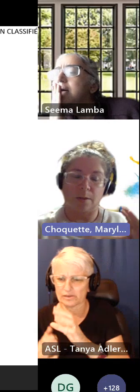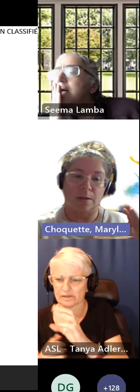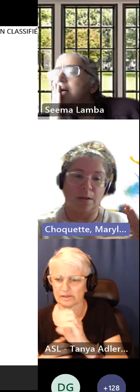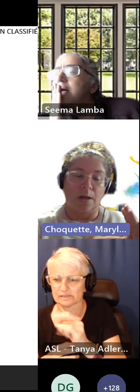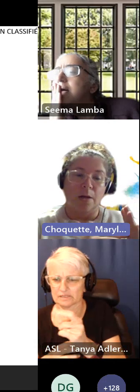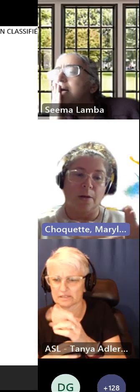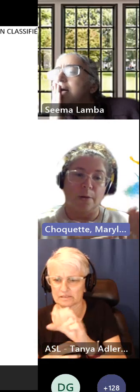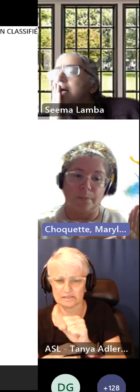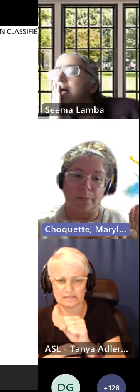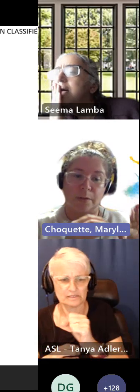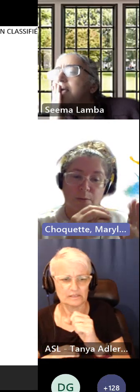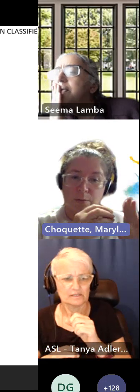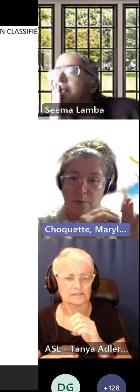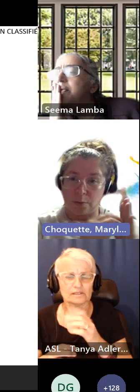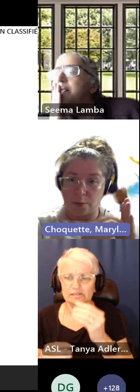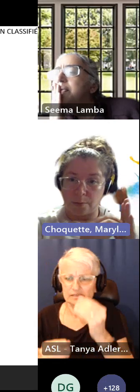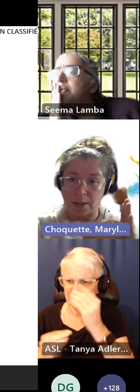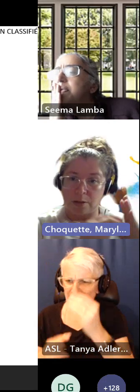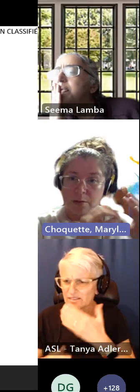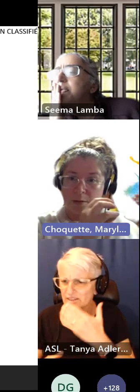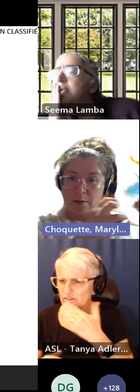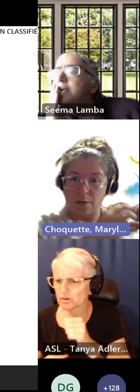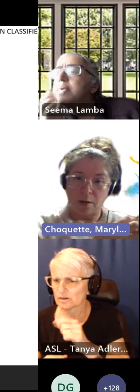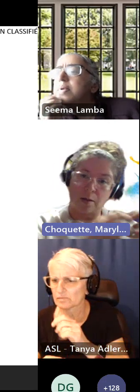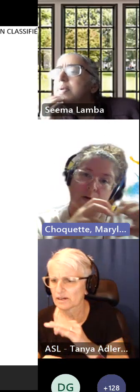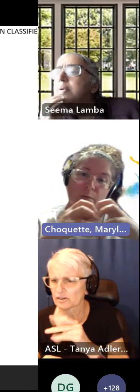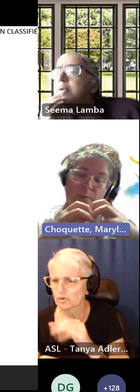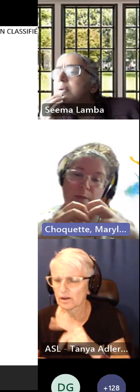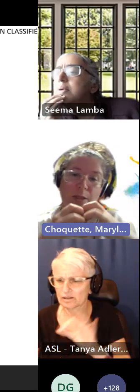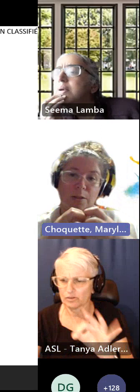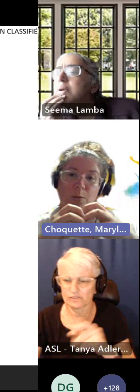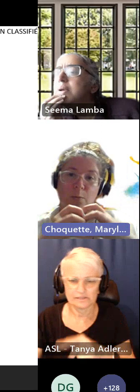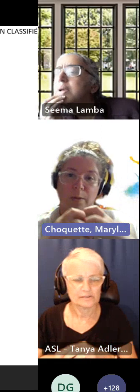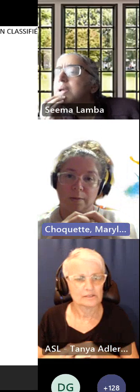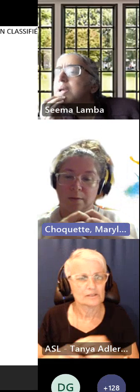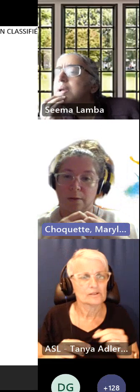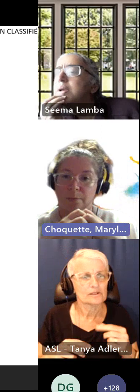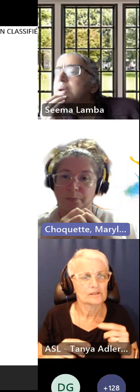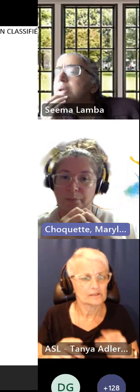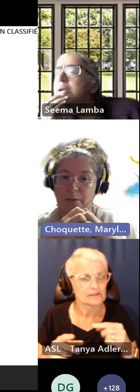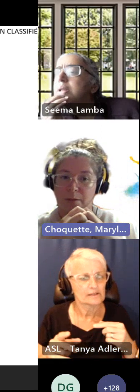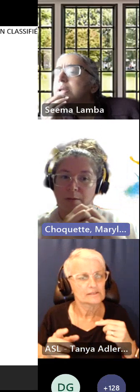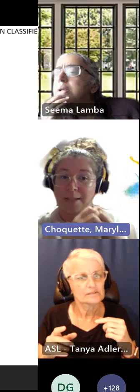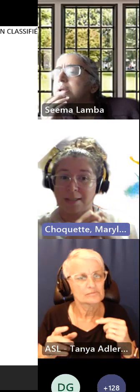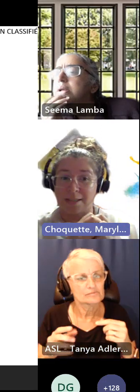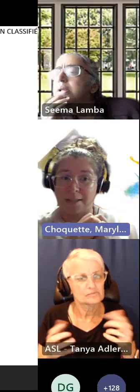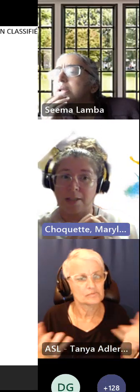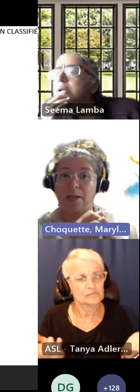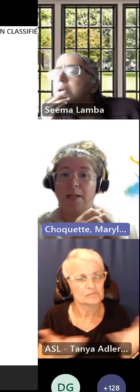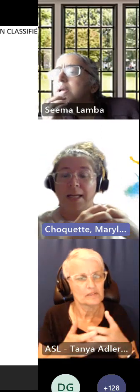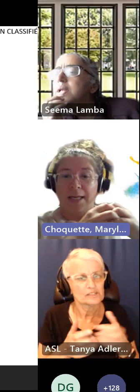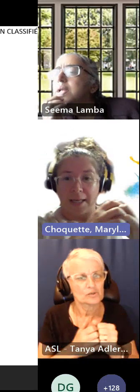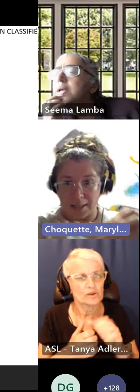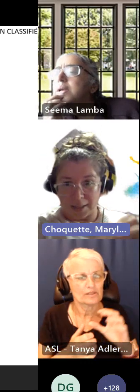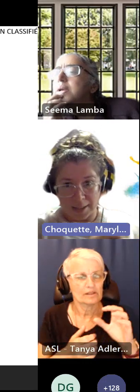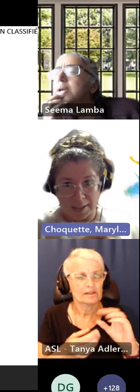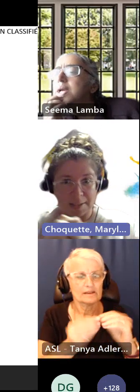merci Jean-Emmanuel. So those are matched, the NOC are matched with the census